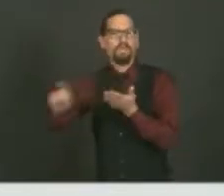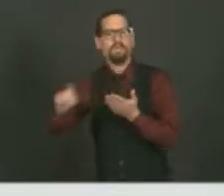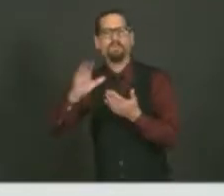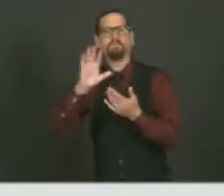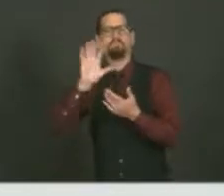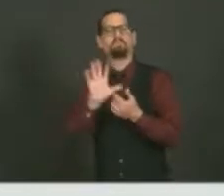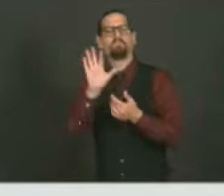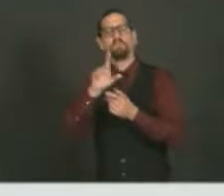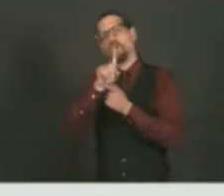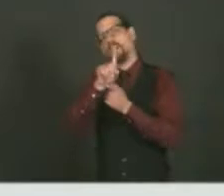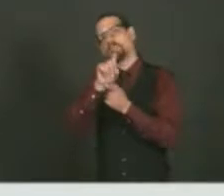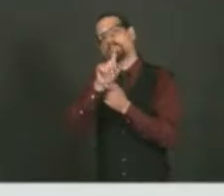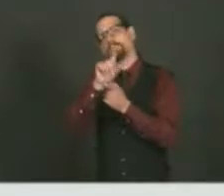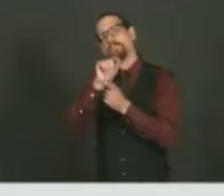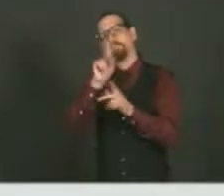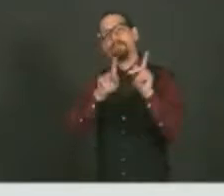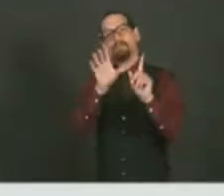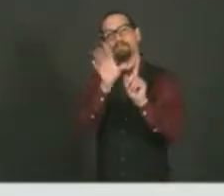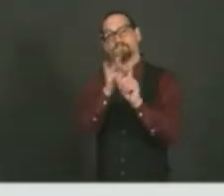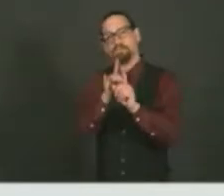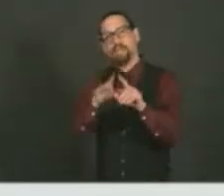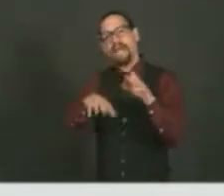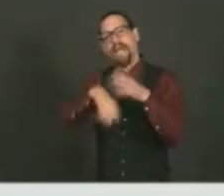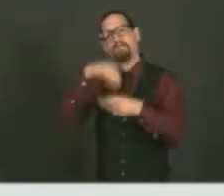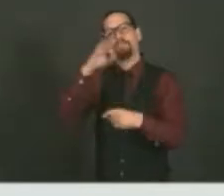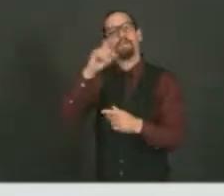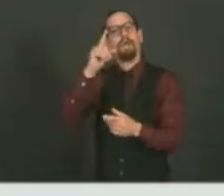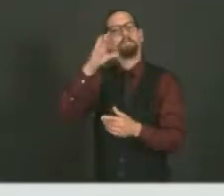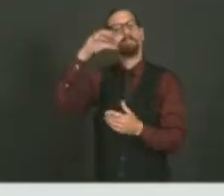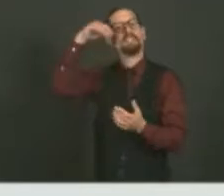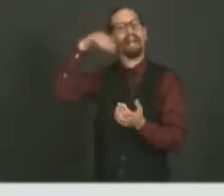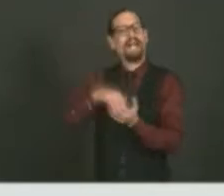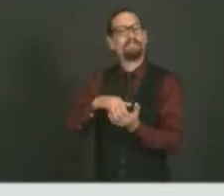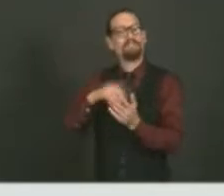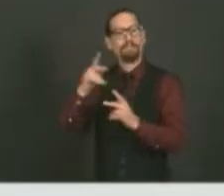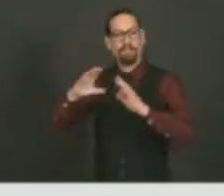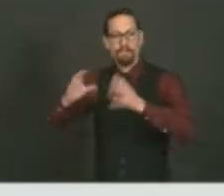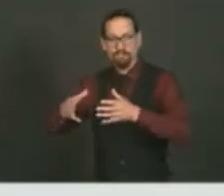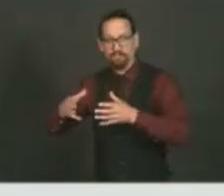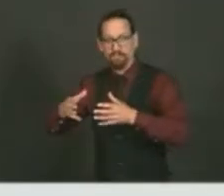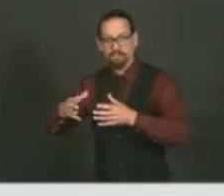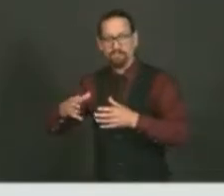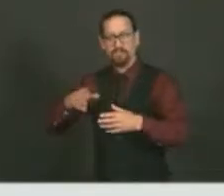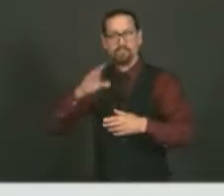per 100,000. By the way, that's exactly where Rhode Island is right now.